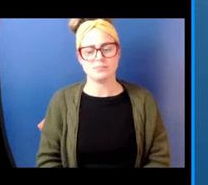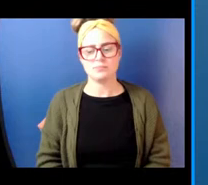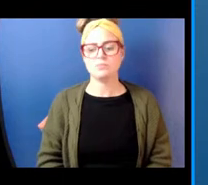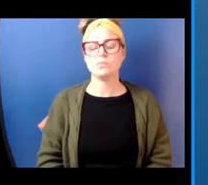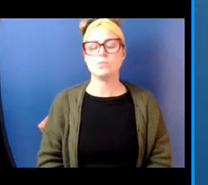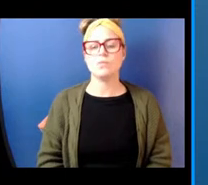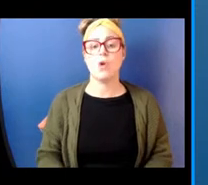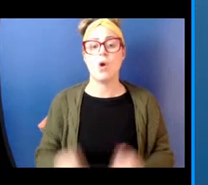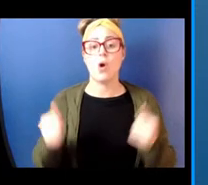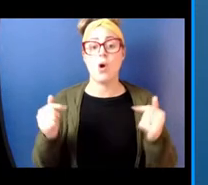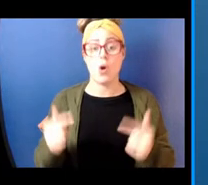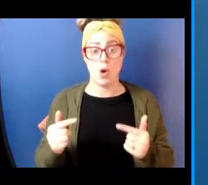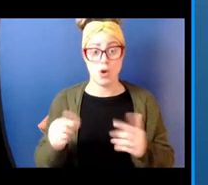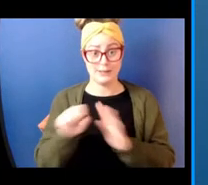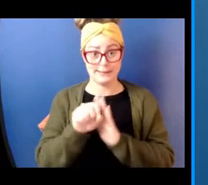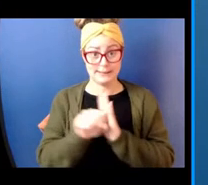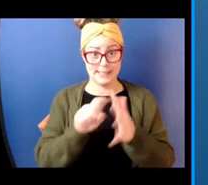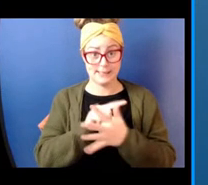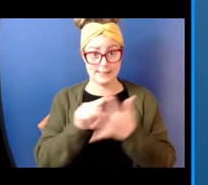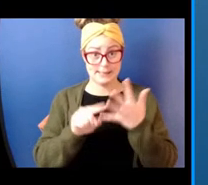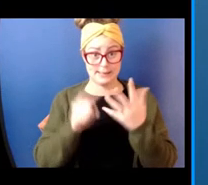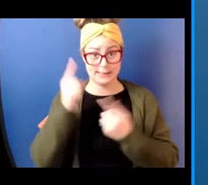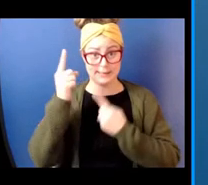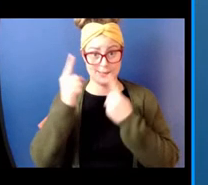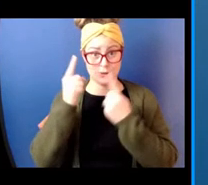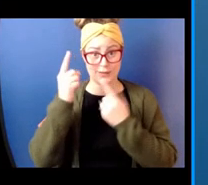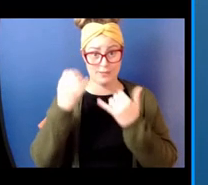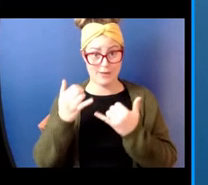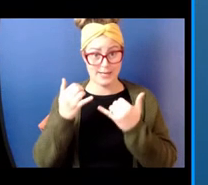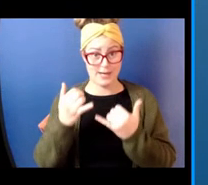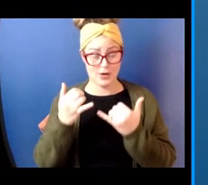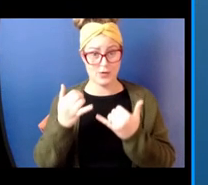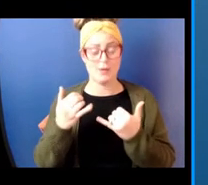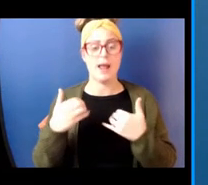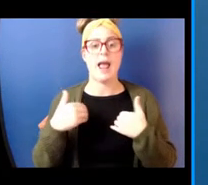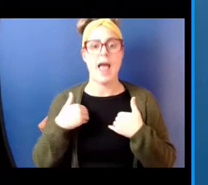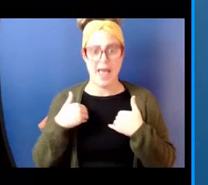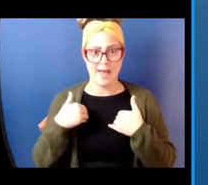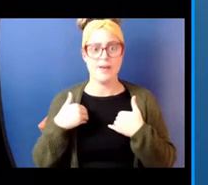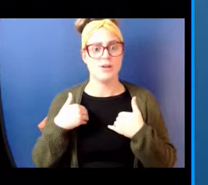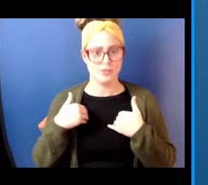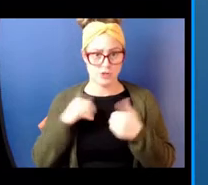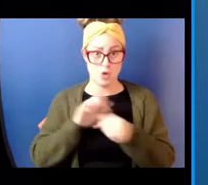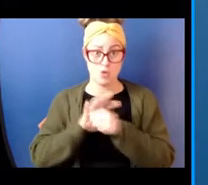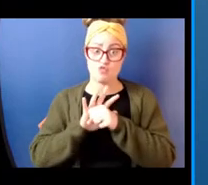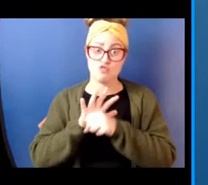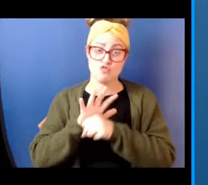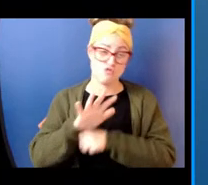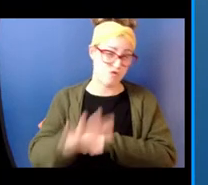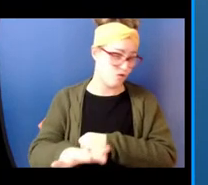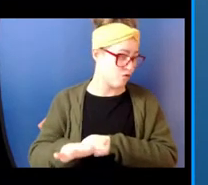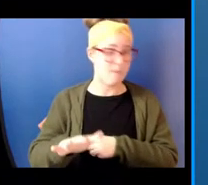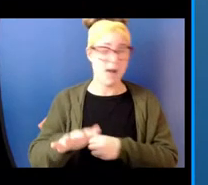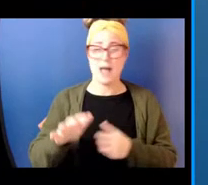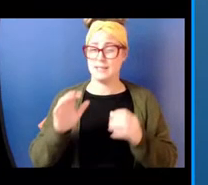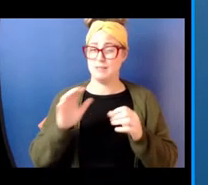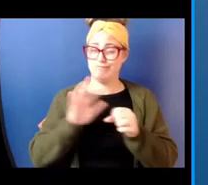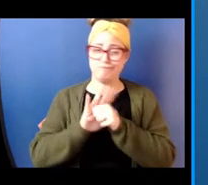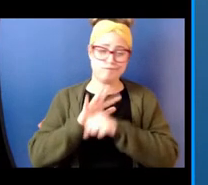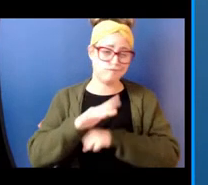that are being considered have robust no excuse early voting in place